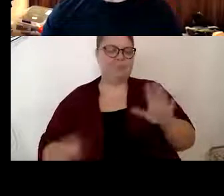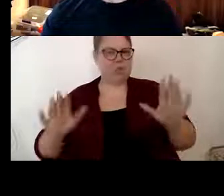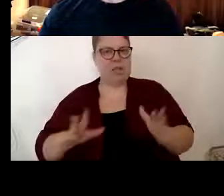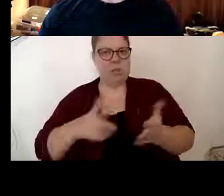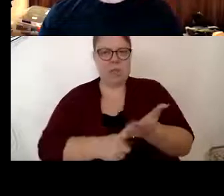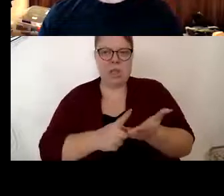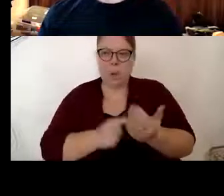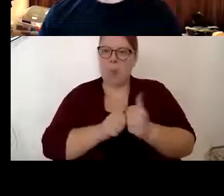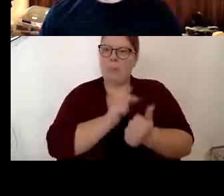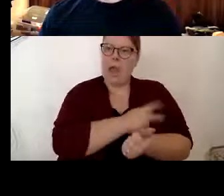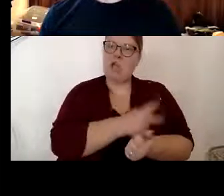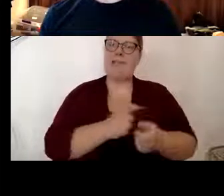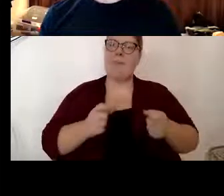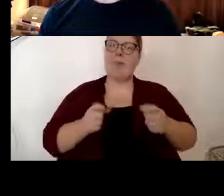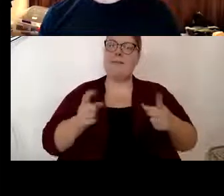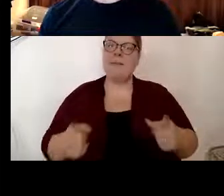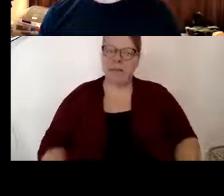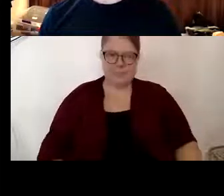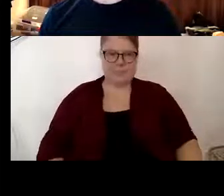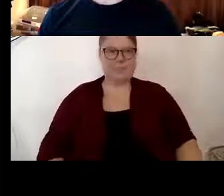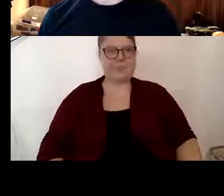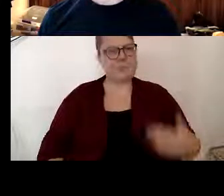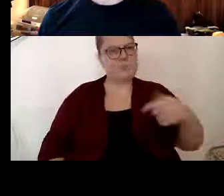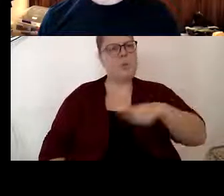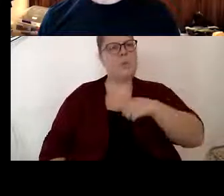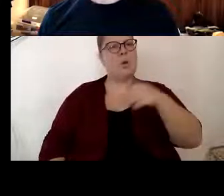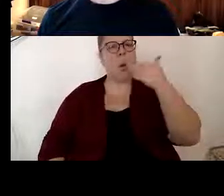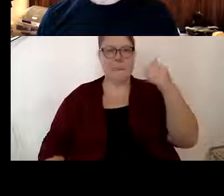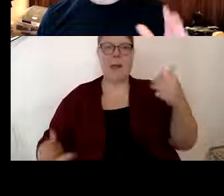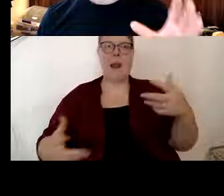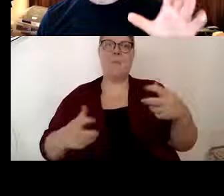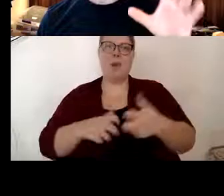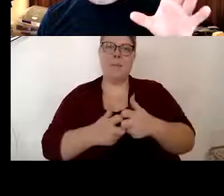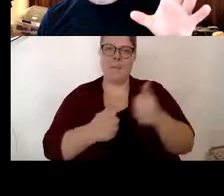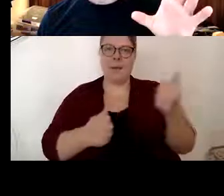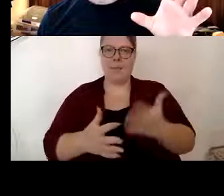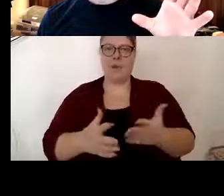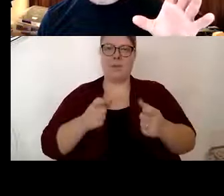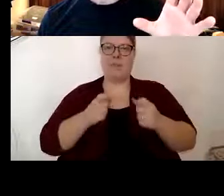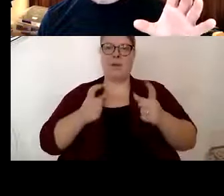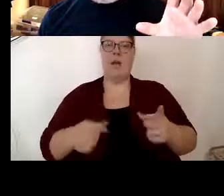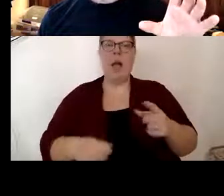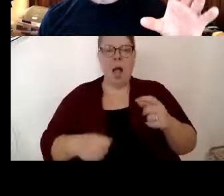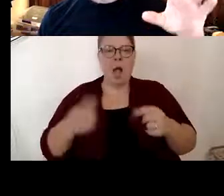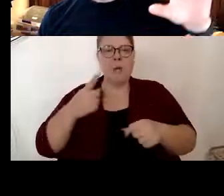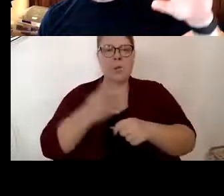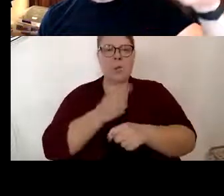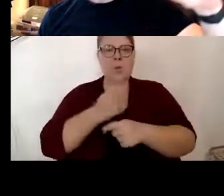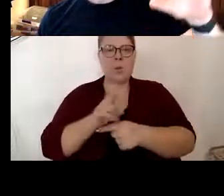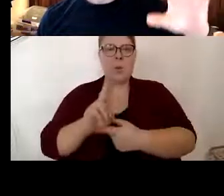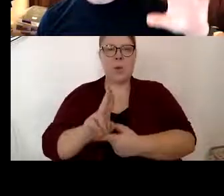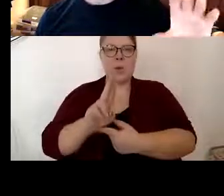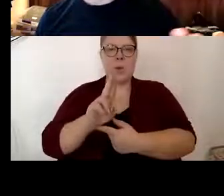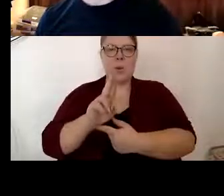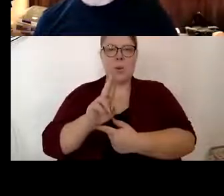We know that many problem gamblers struggle with impulsivity. And by the way, I always use the UPPSP because there's